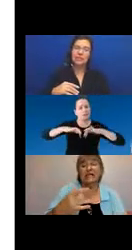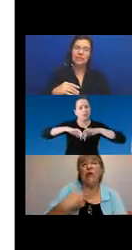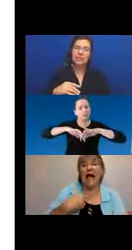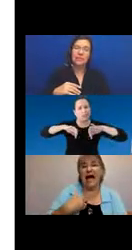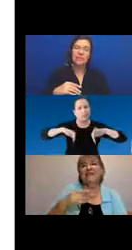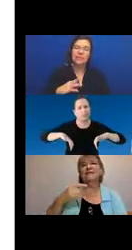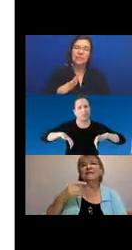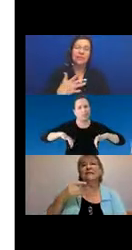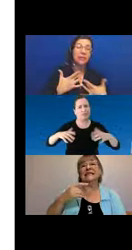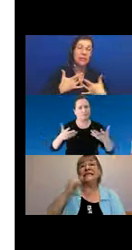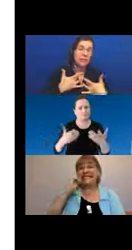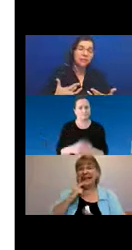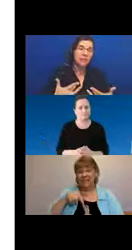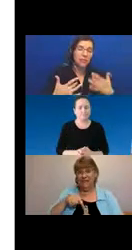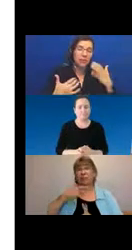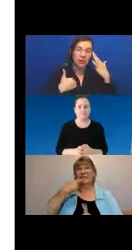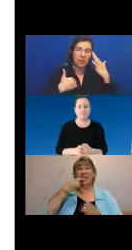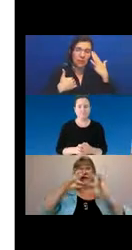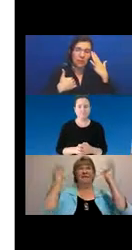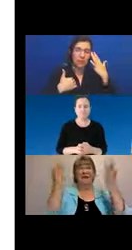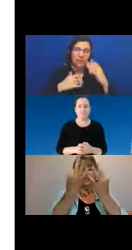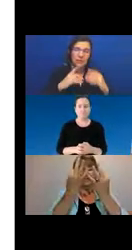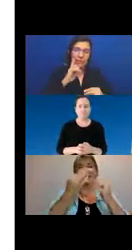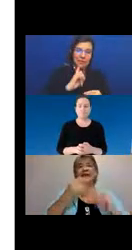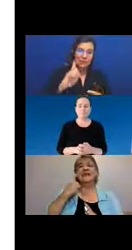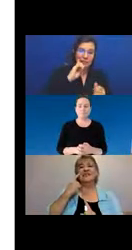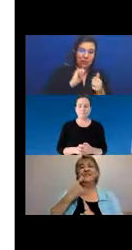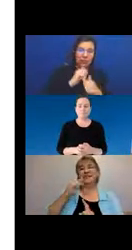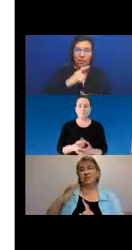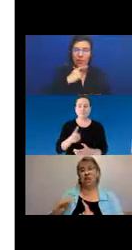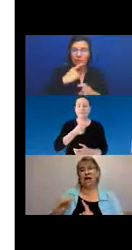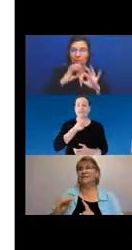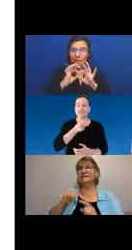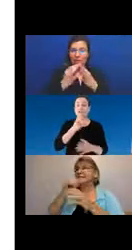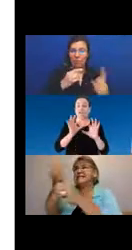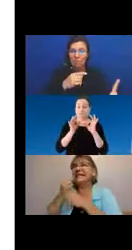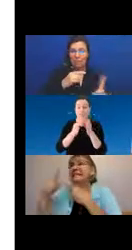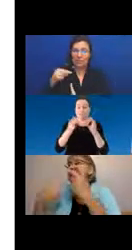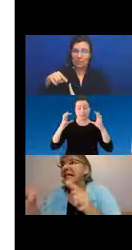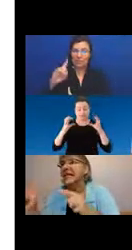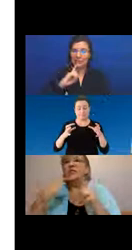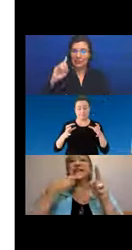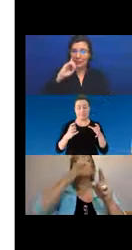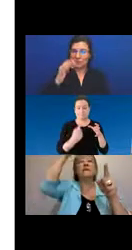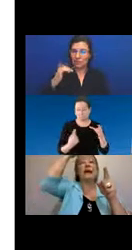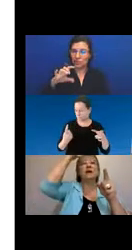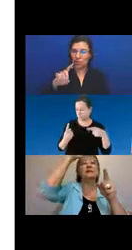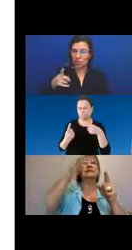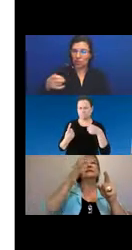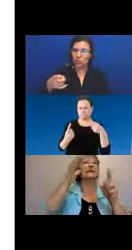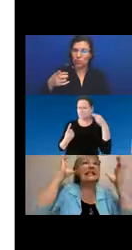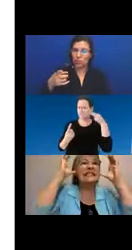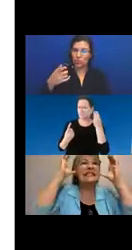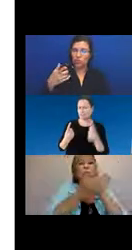Typically, you have in deaf with hearing family, the deaf child doesn't get sign language. The hearing